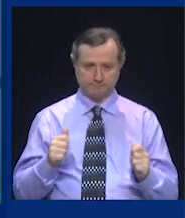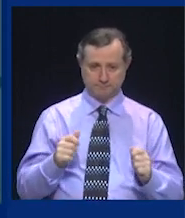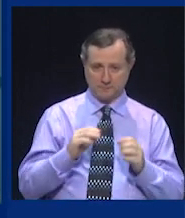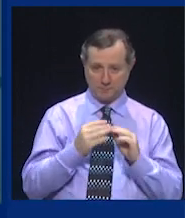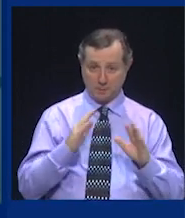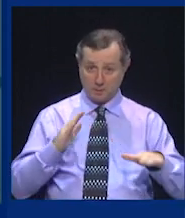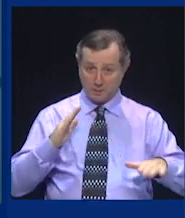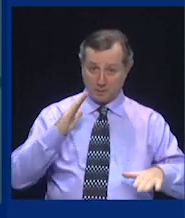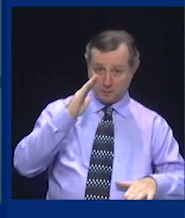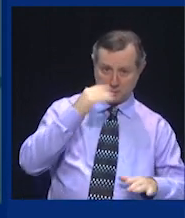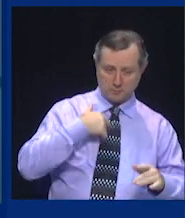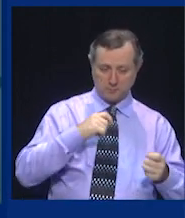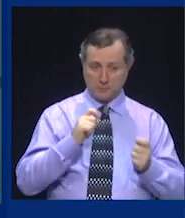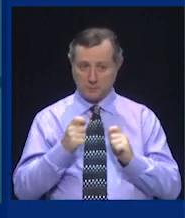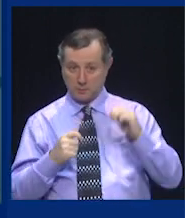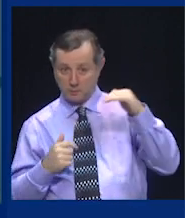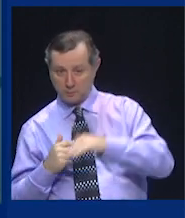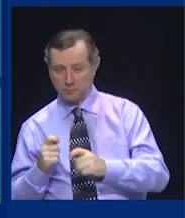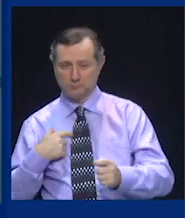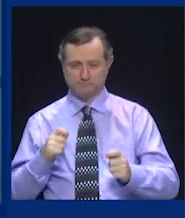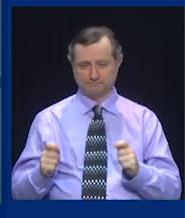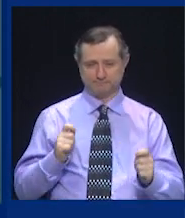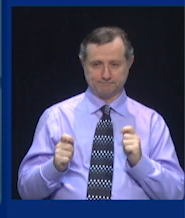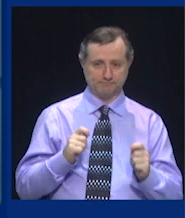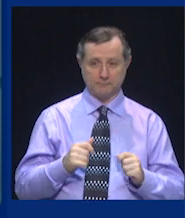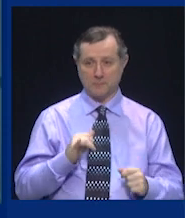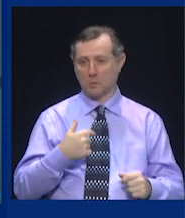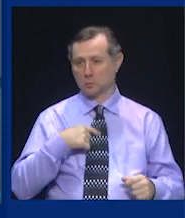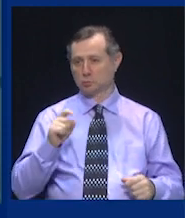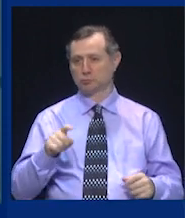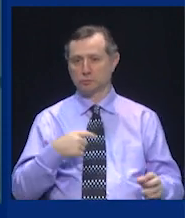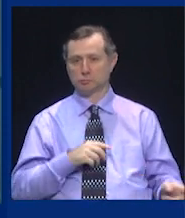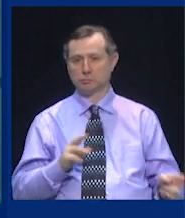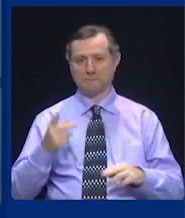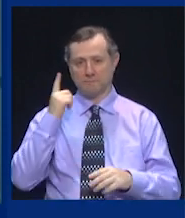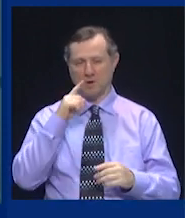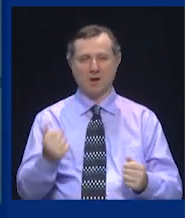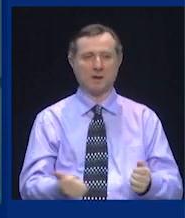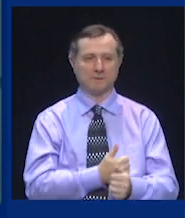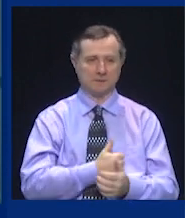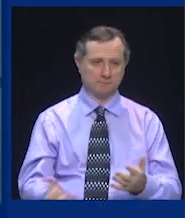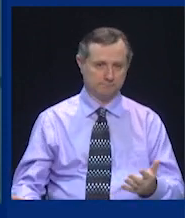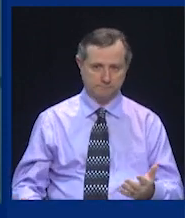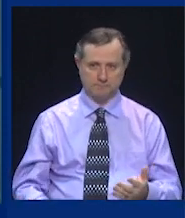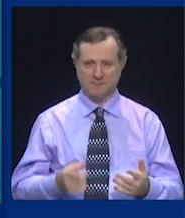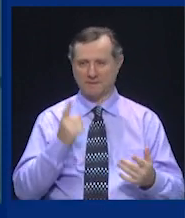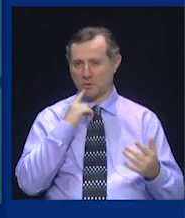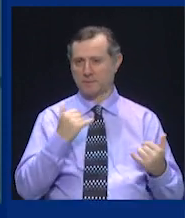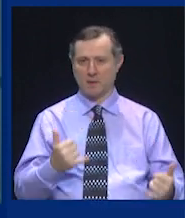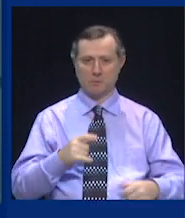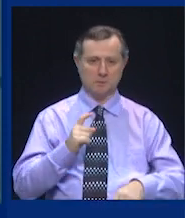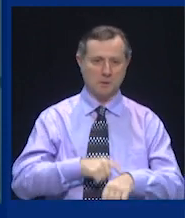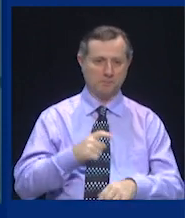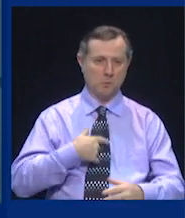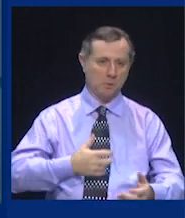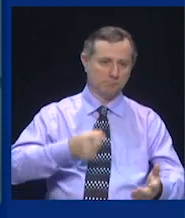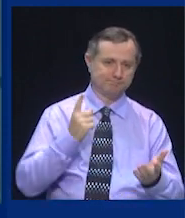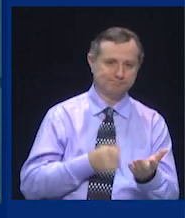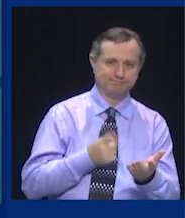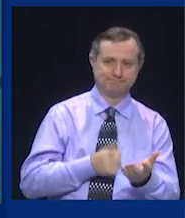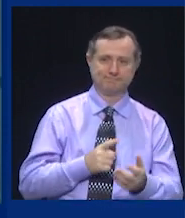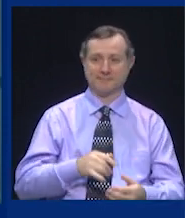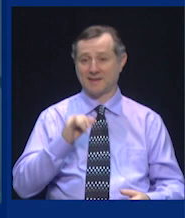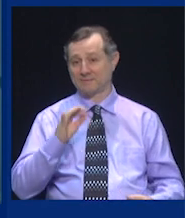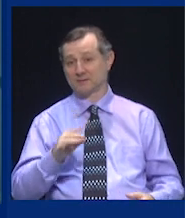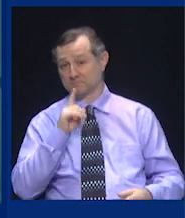But everything should be on the table, and we should start talking about it now, because if these numbers